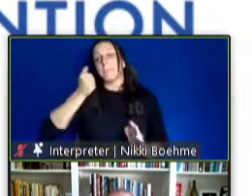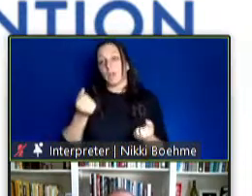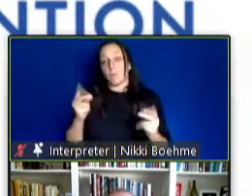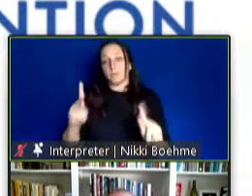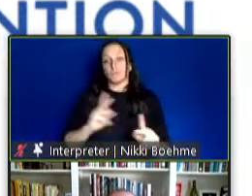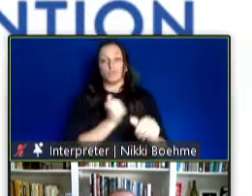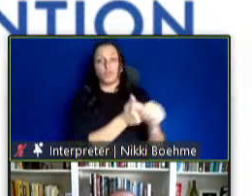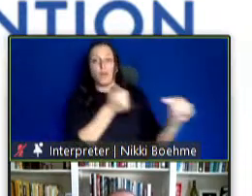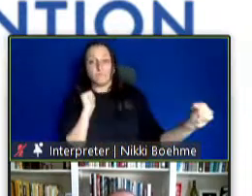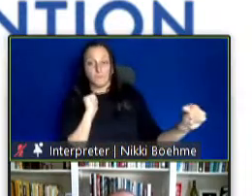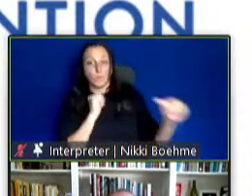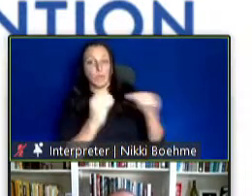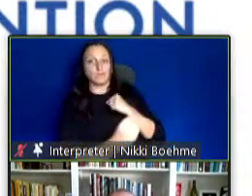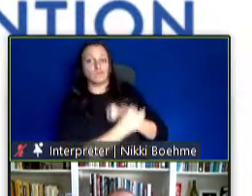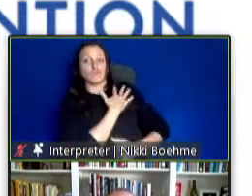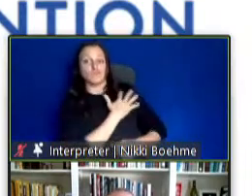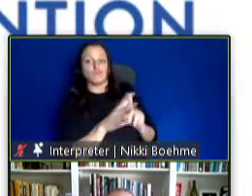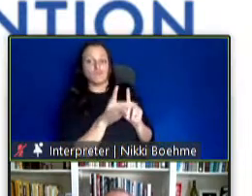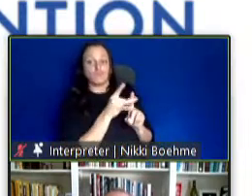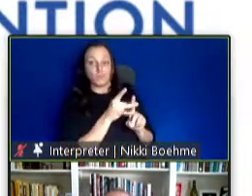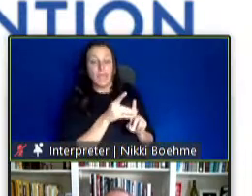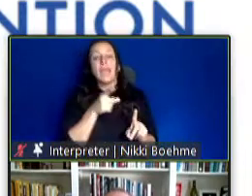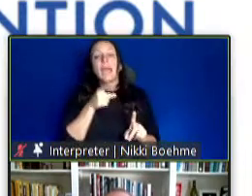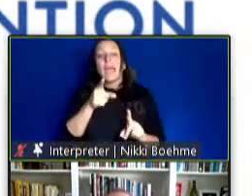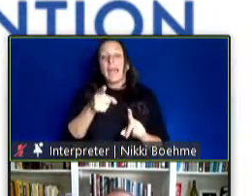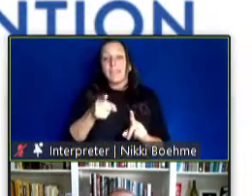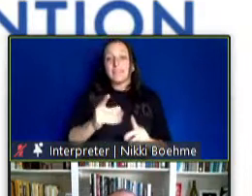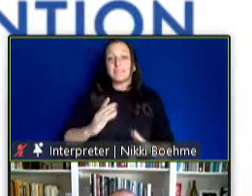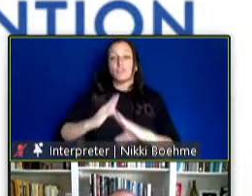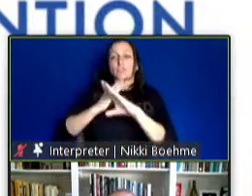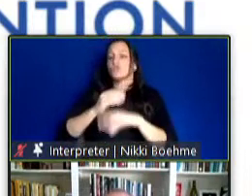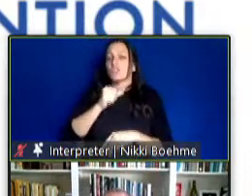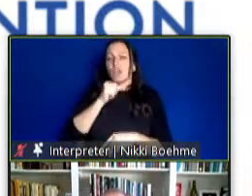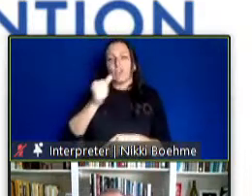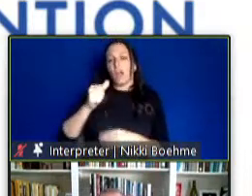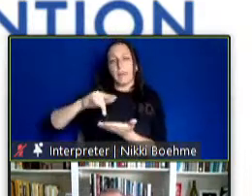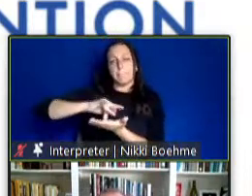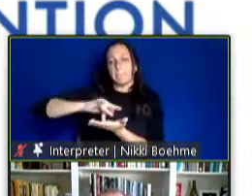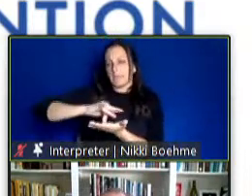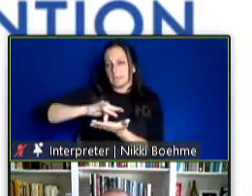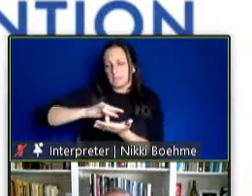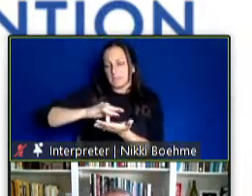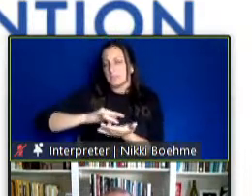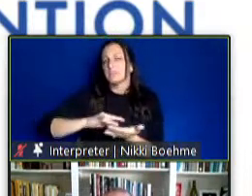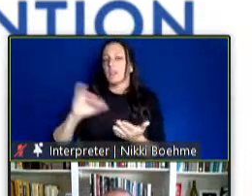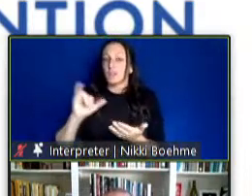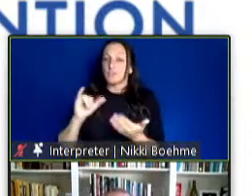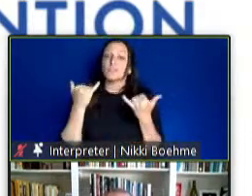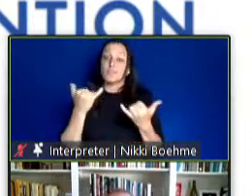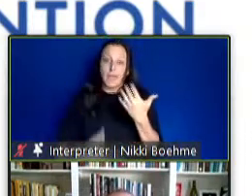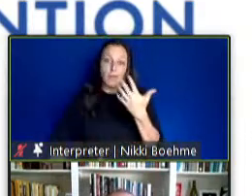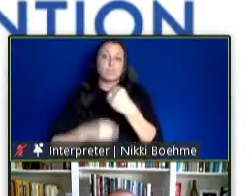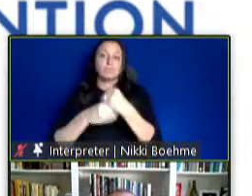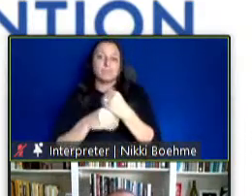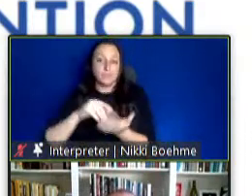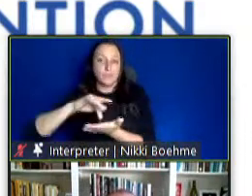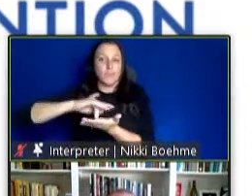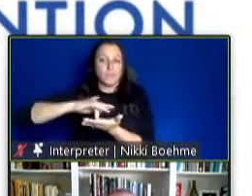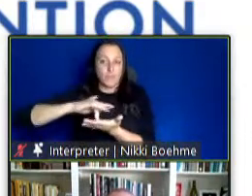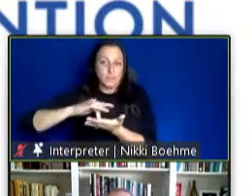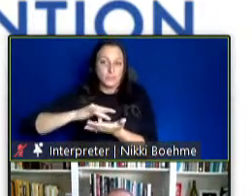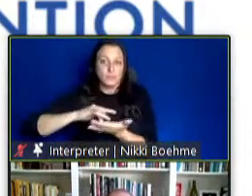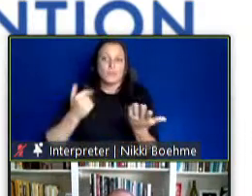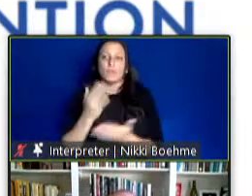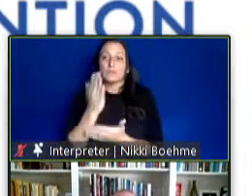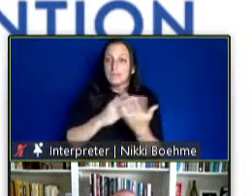are interventions that are non-pharmaceutical in design, as well as now pharmaceutical with the vaccine.